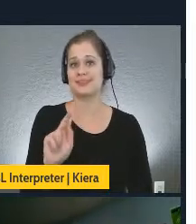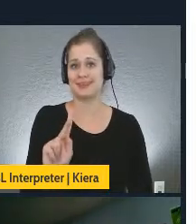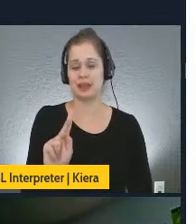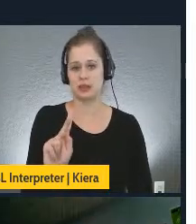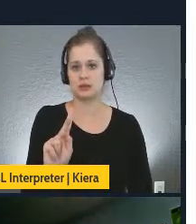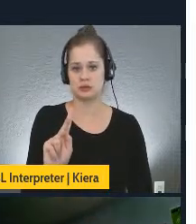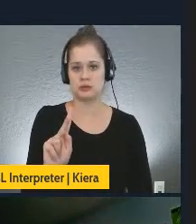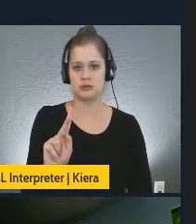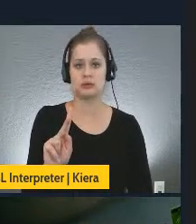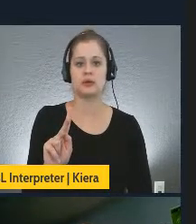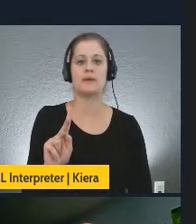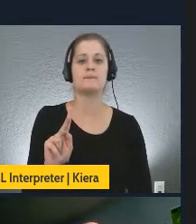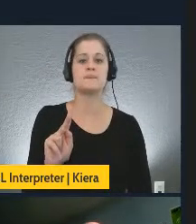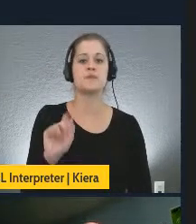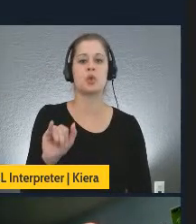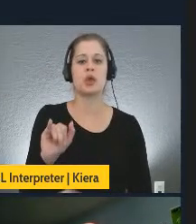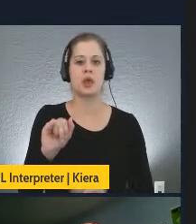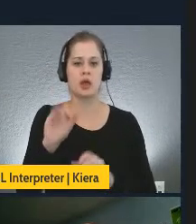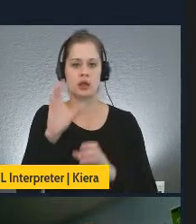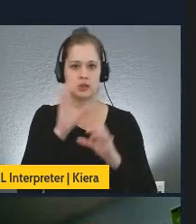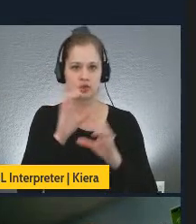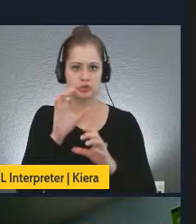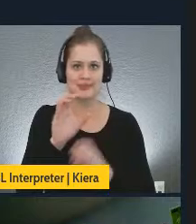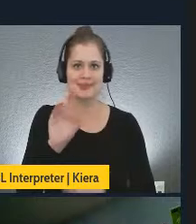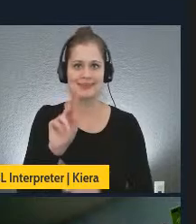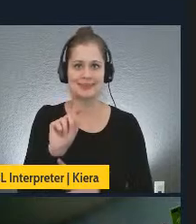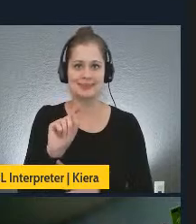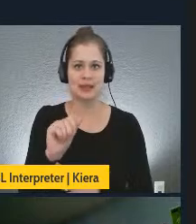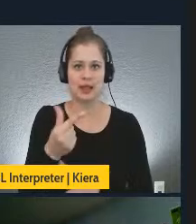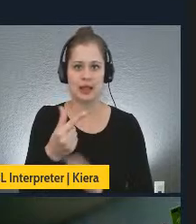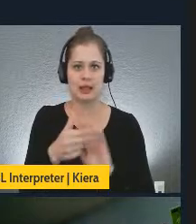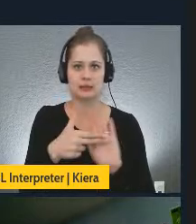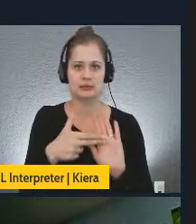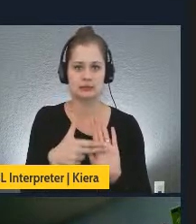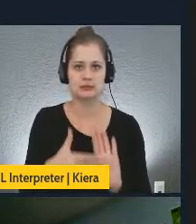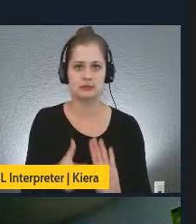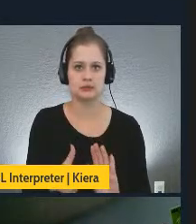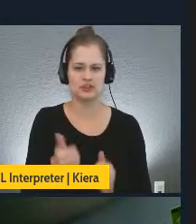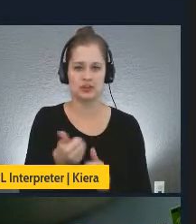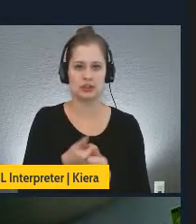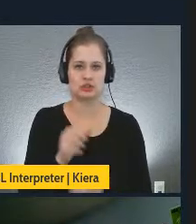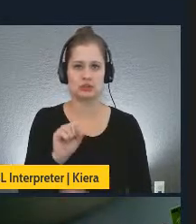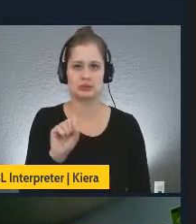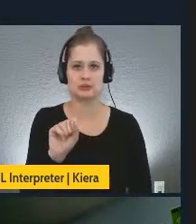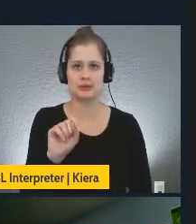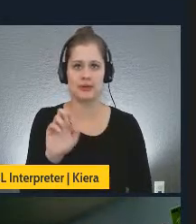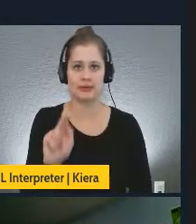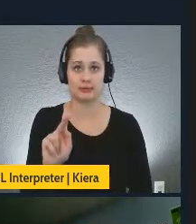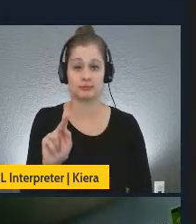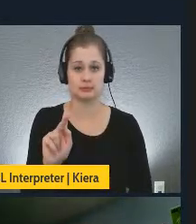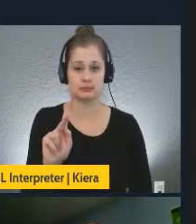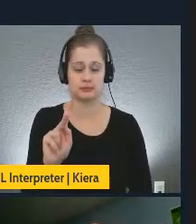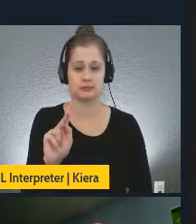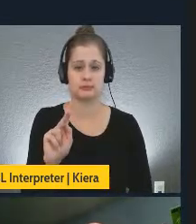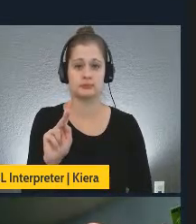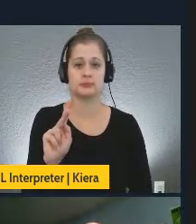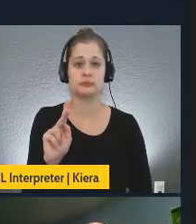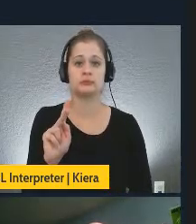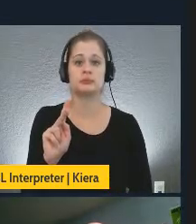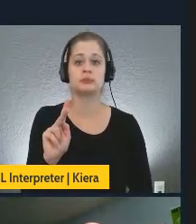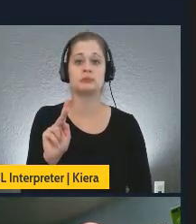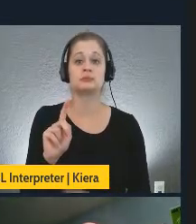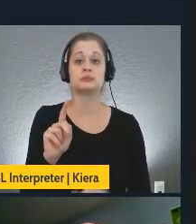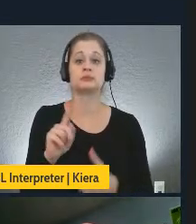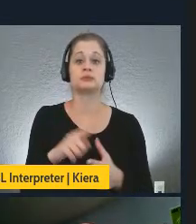tags. So it's looking for tags for this particular stack. And then once it's got